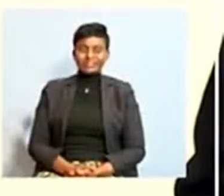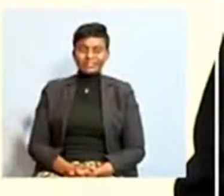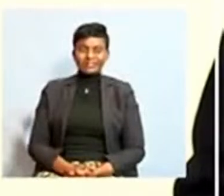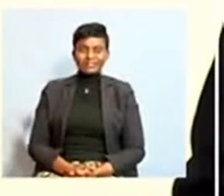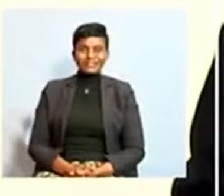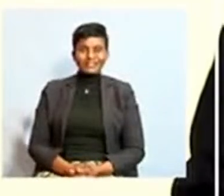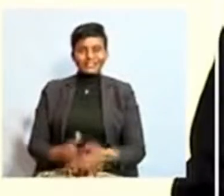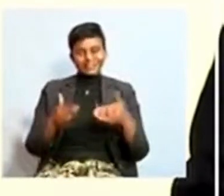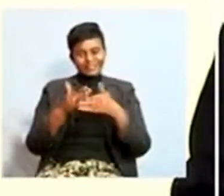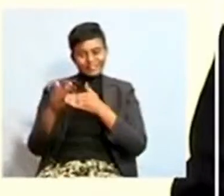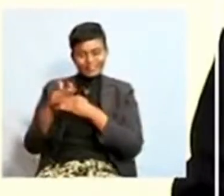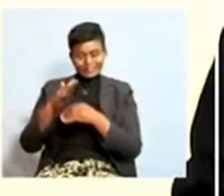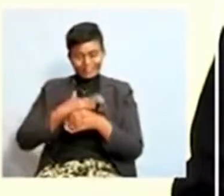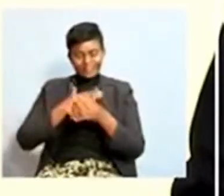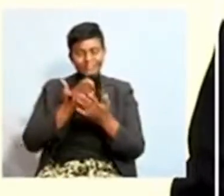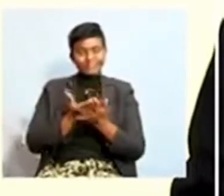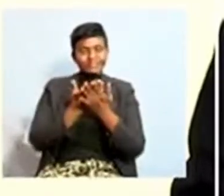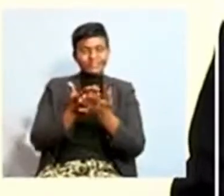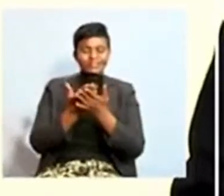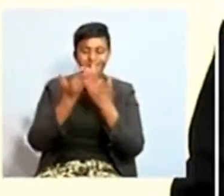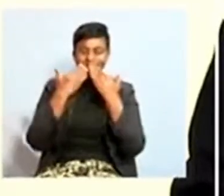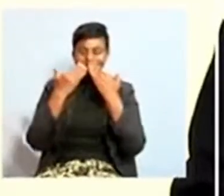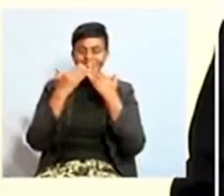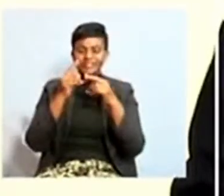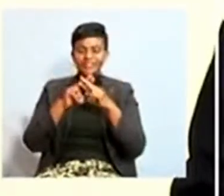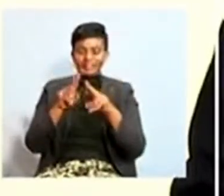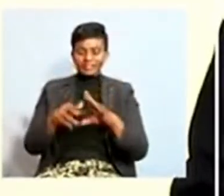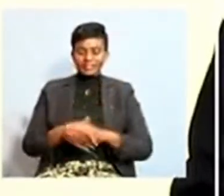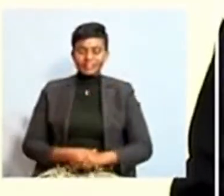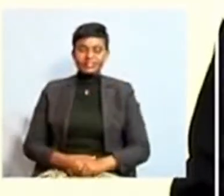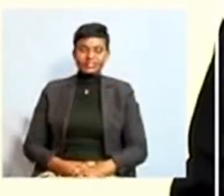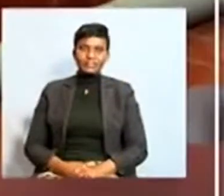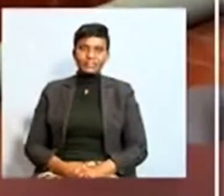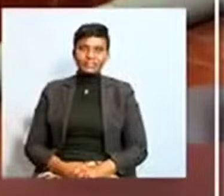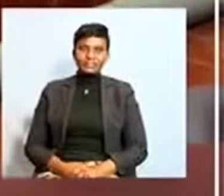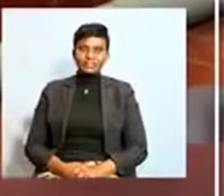against my submission. Thank you, Chair.